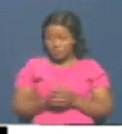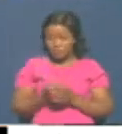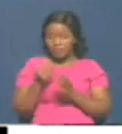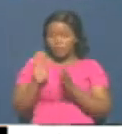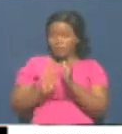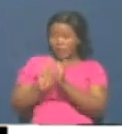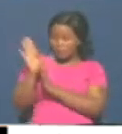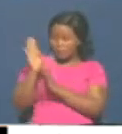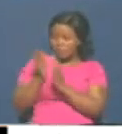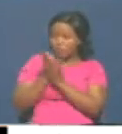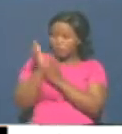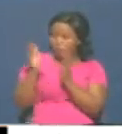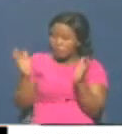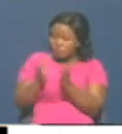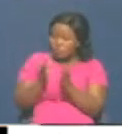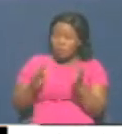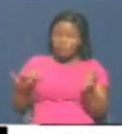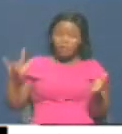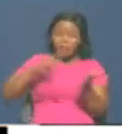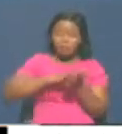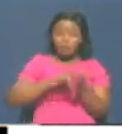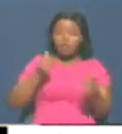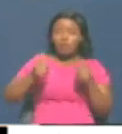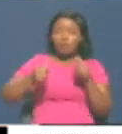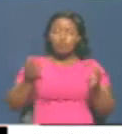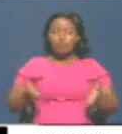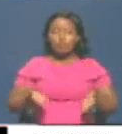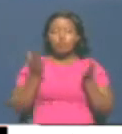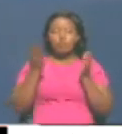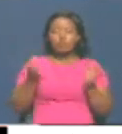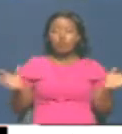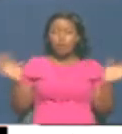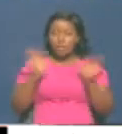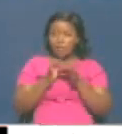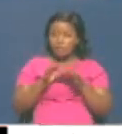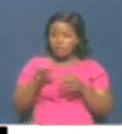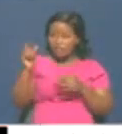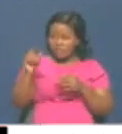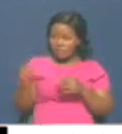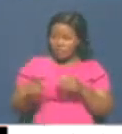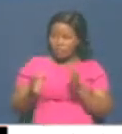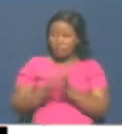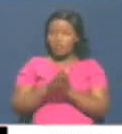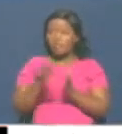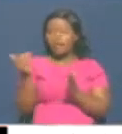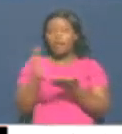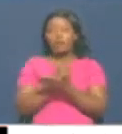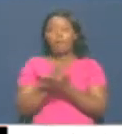airports at the coast will boost connectivity within the region and other parts of the world.